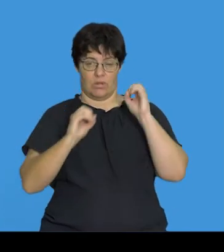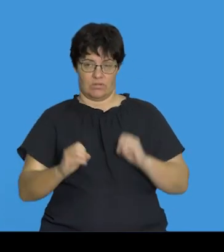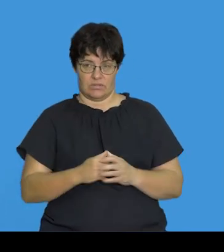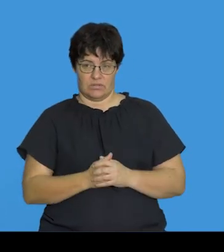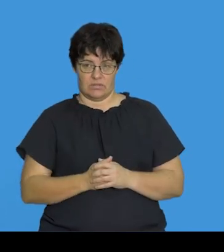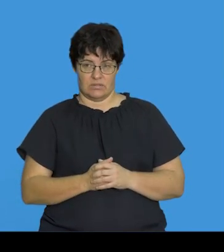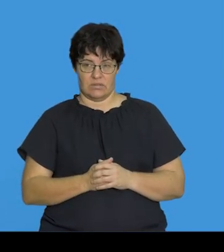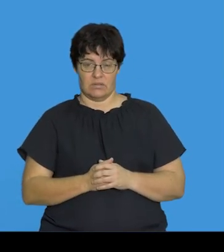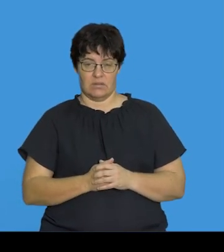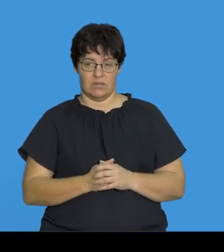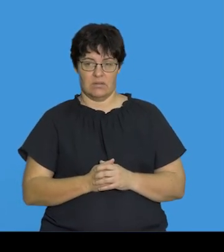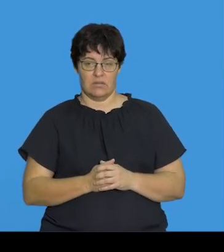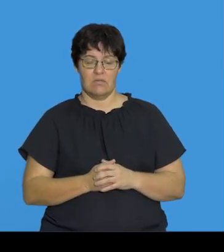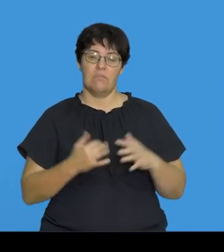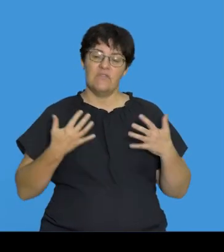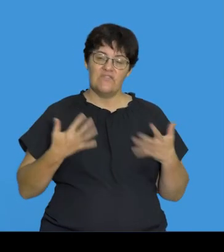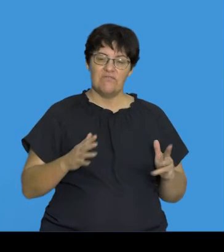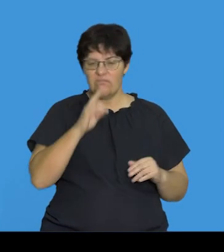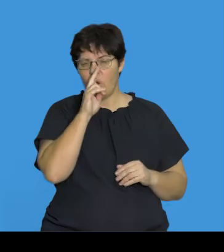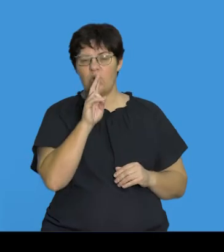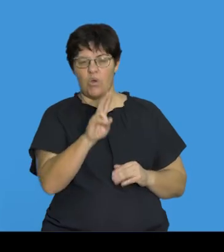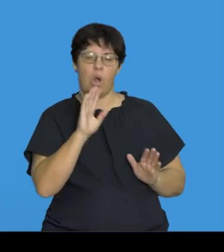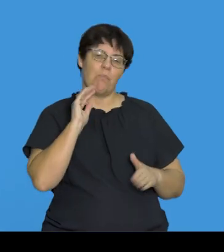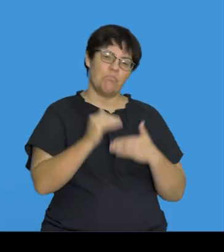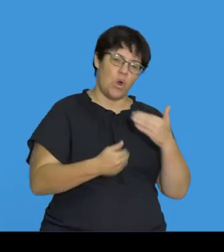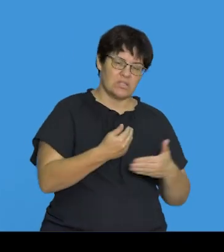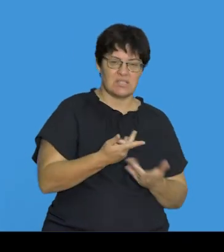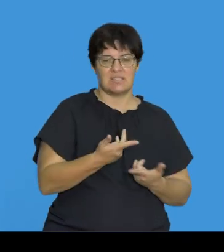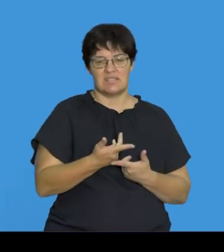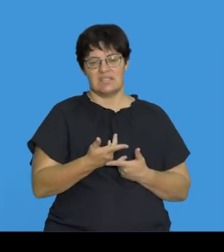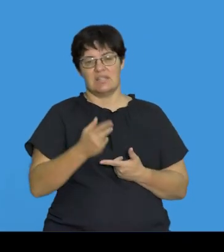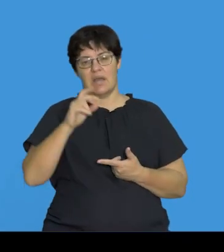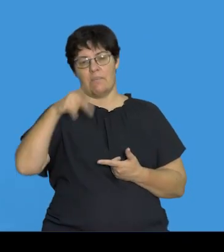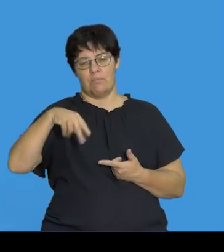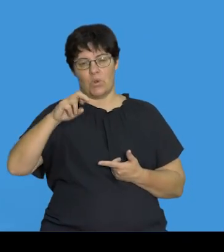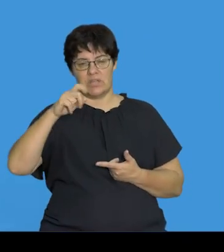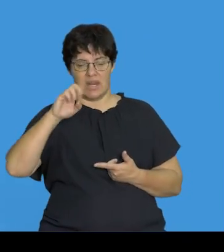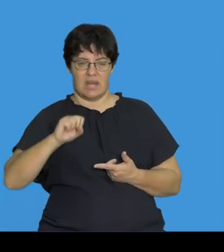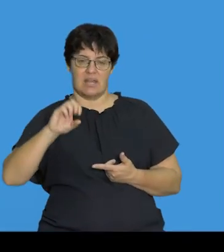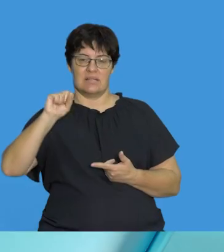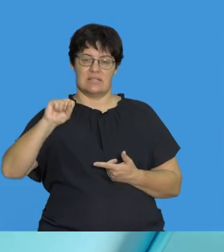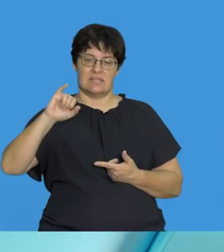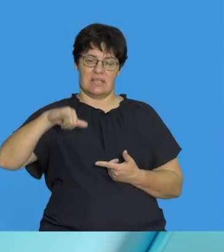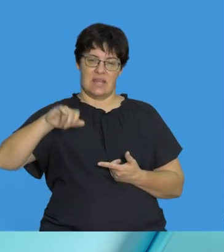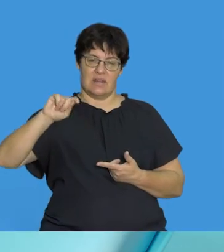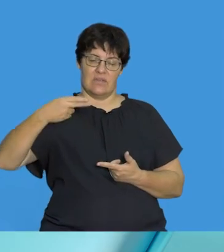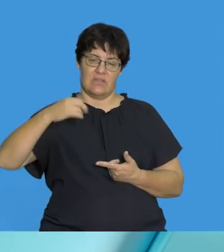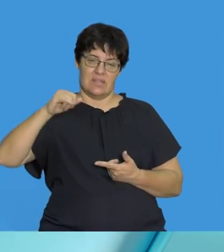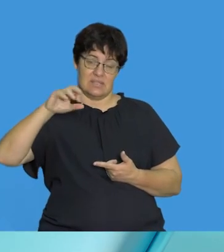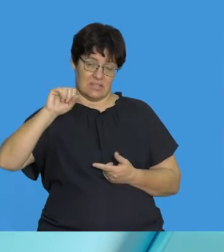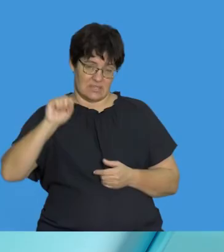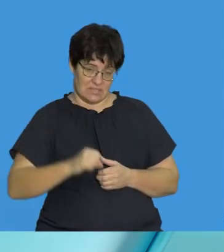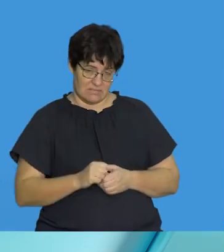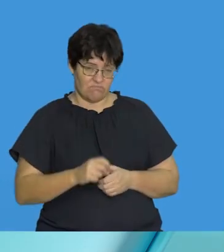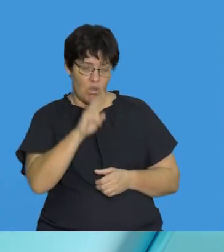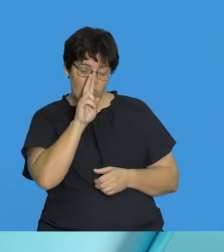molecule. So guys, we've kind of looked at the process of protein synthesis today. We've looked at RNA.